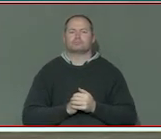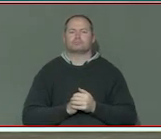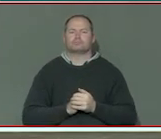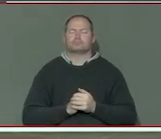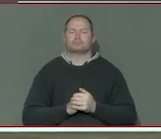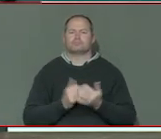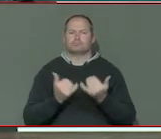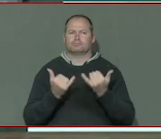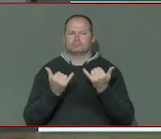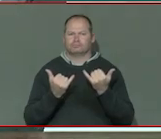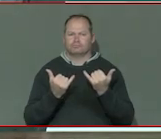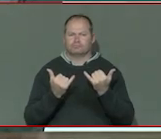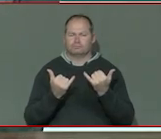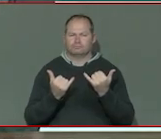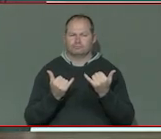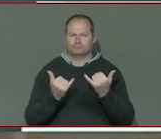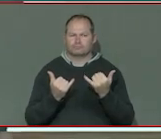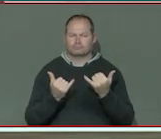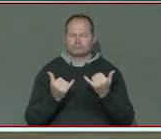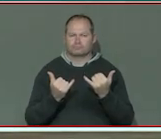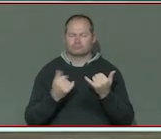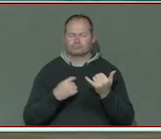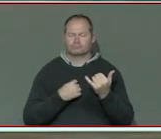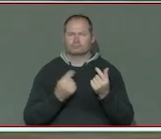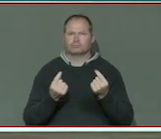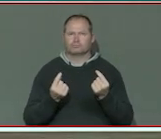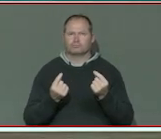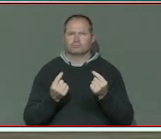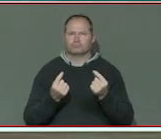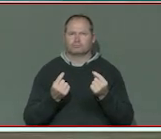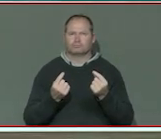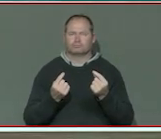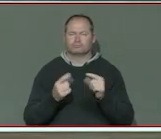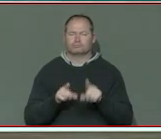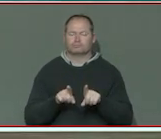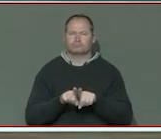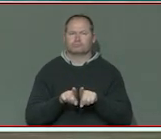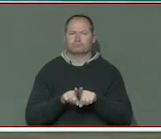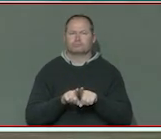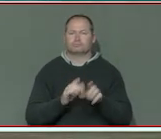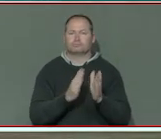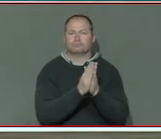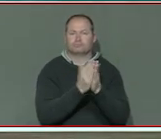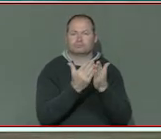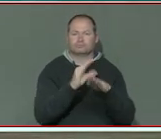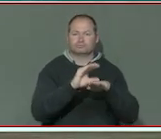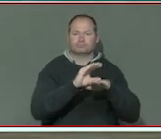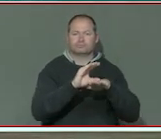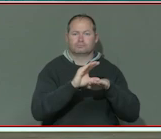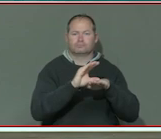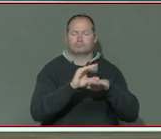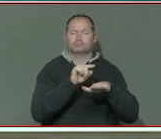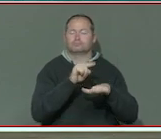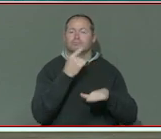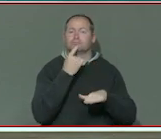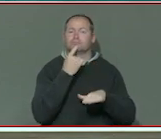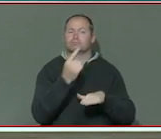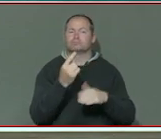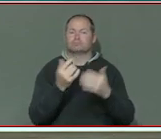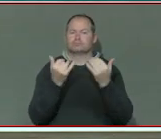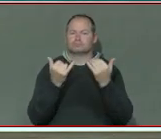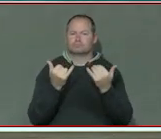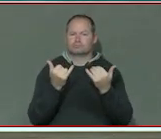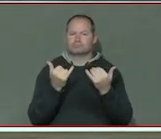I think I must also do it like that. In the textbooks, normally they say, draw the correct